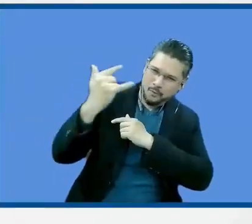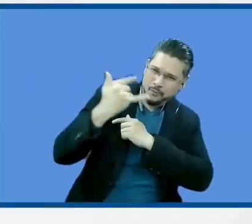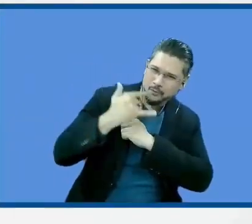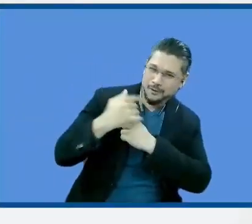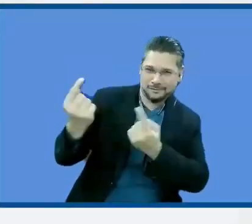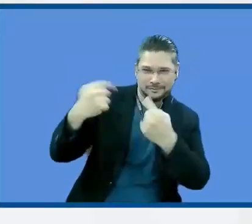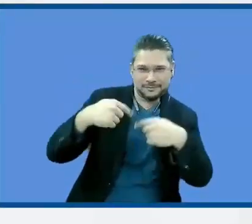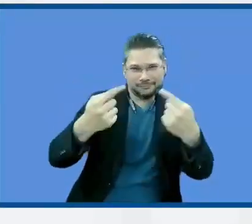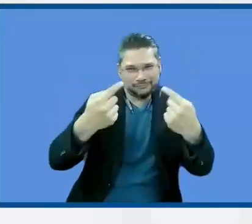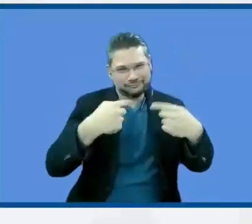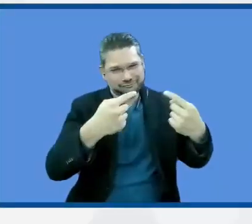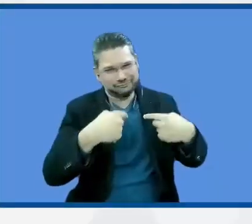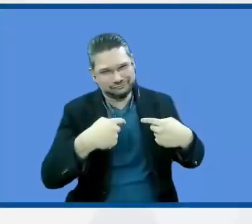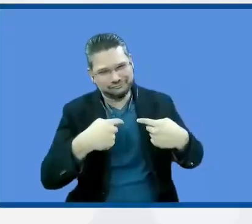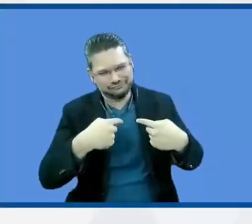Uruguay,